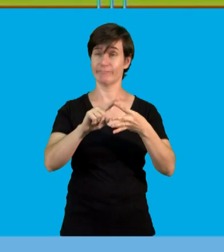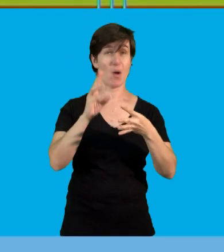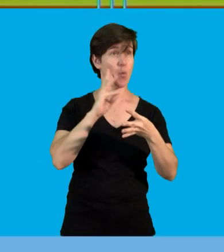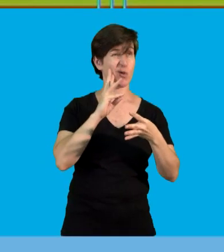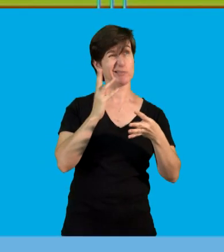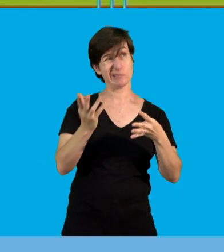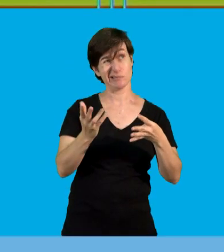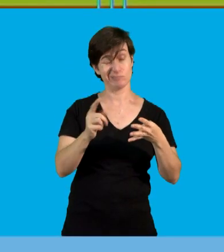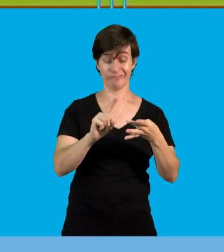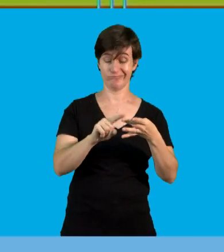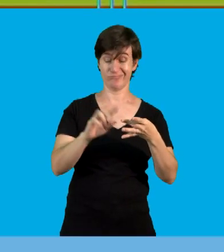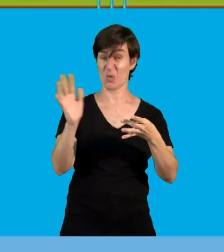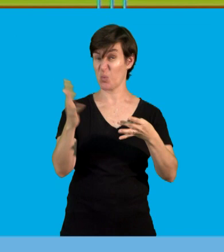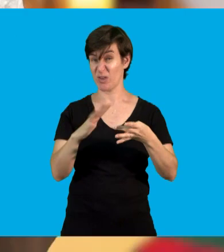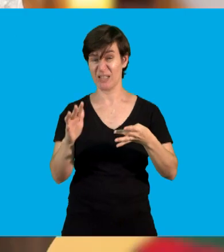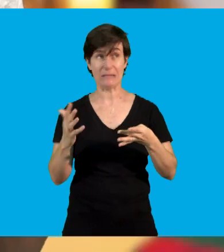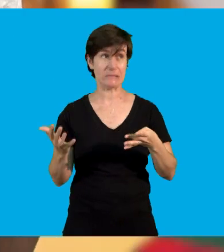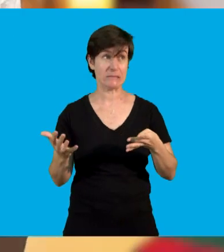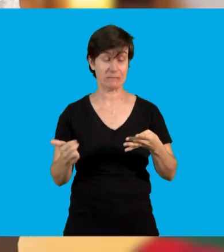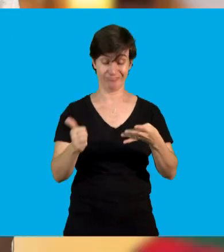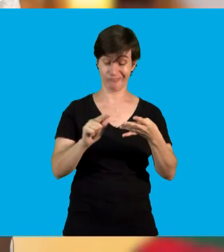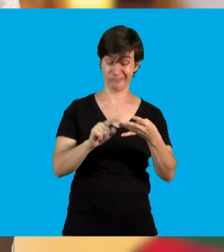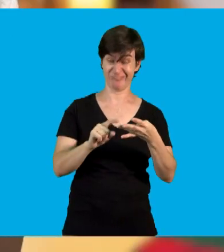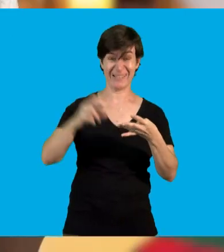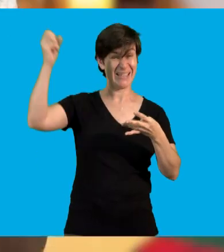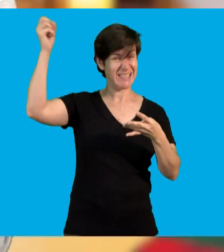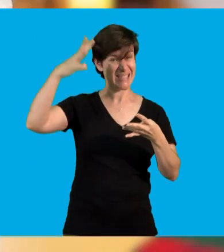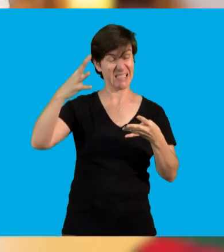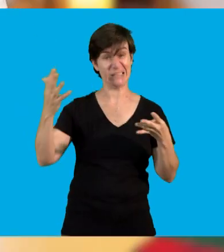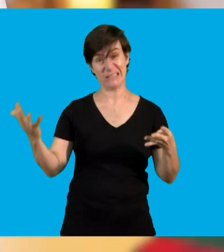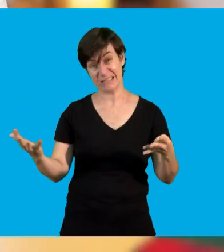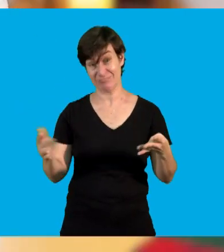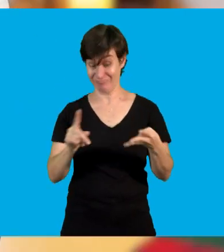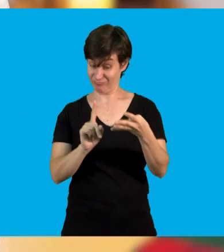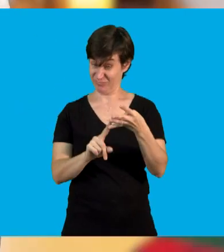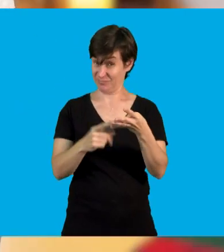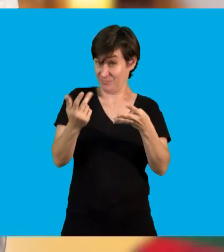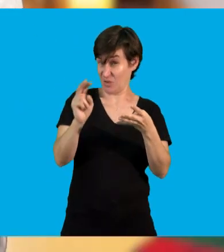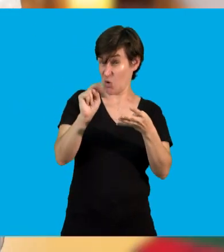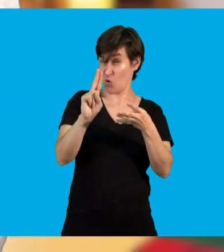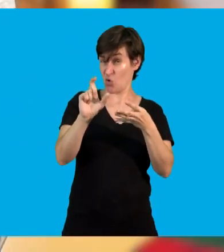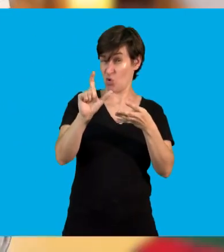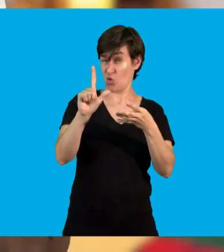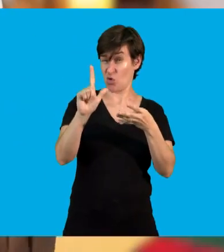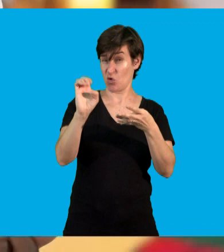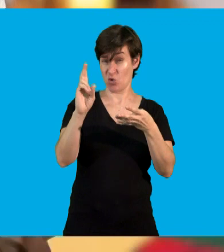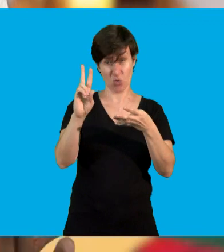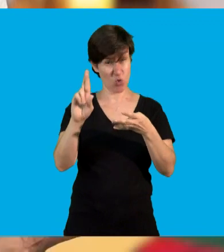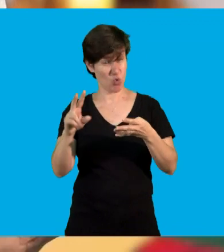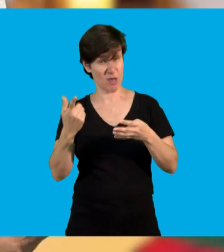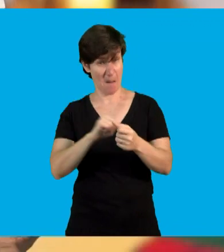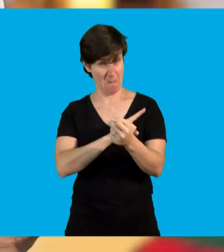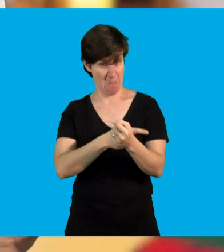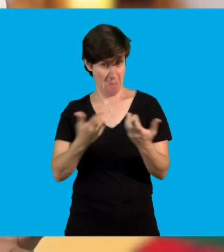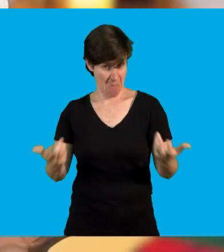use water, if you can't use water and we can't use wind, and therefore also cannot use the sun, can we then be able to use the